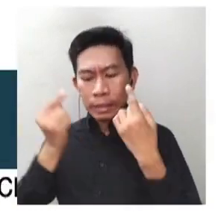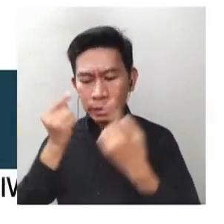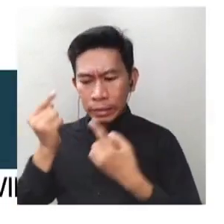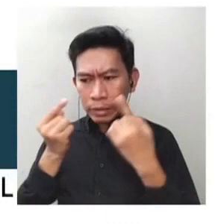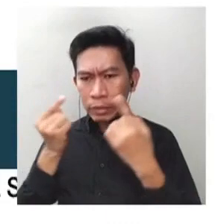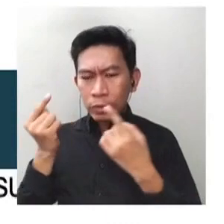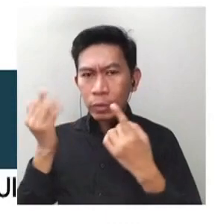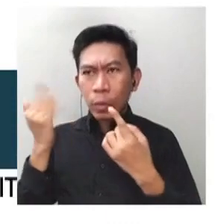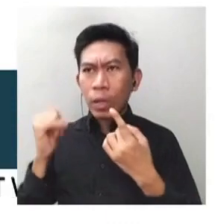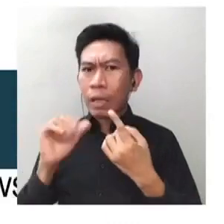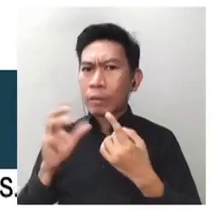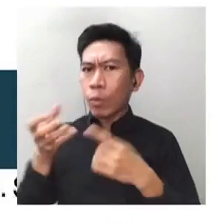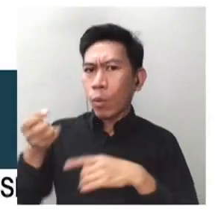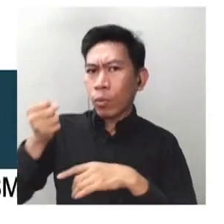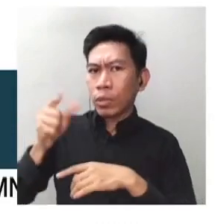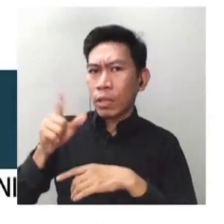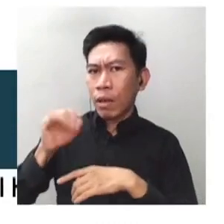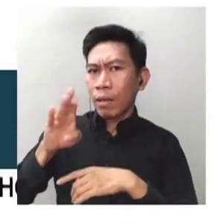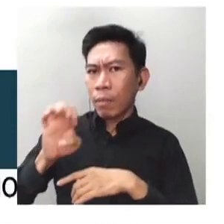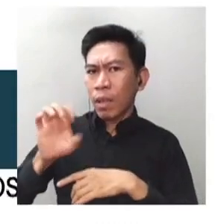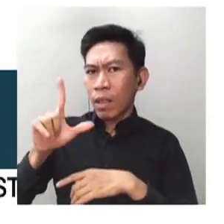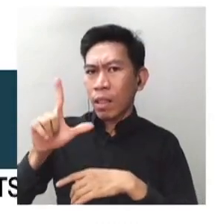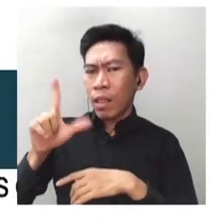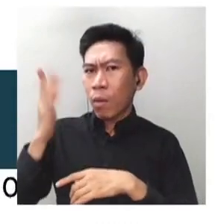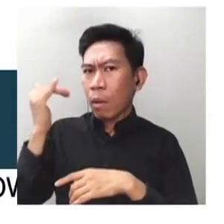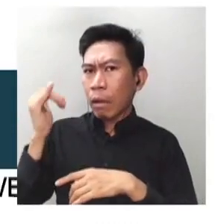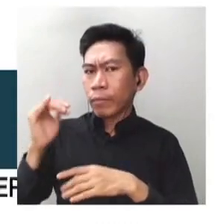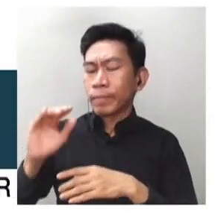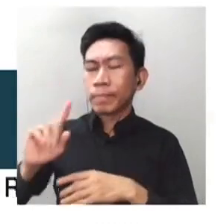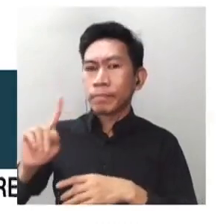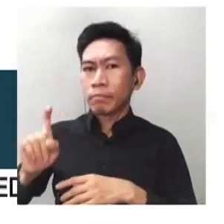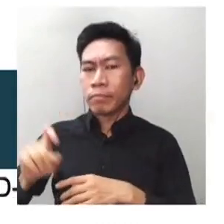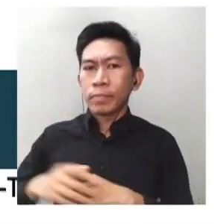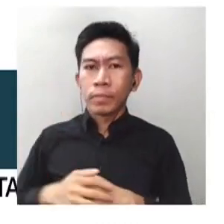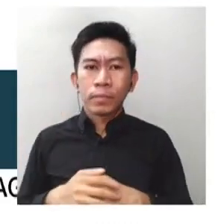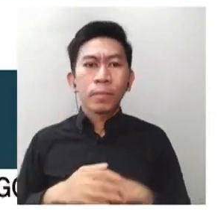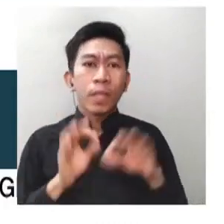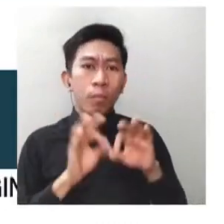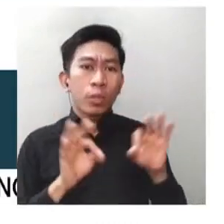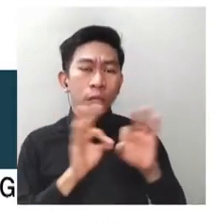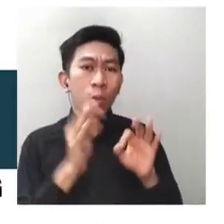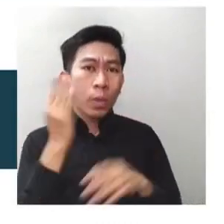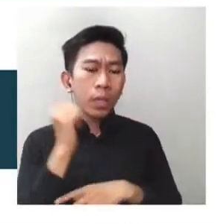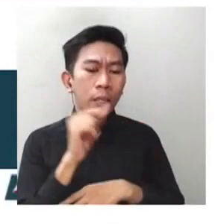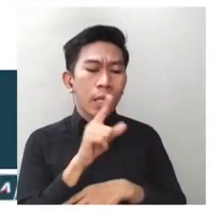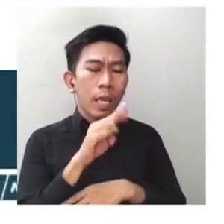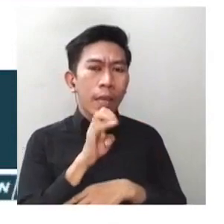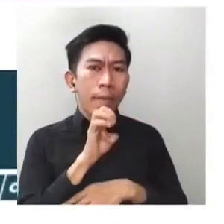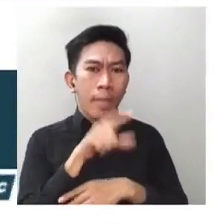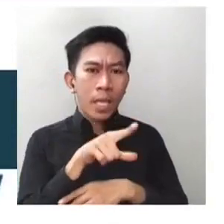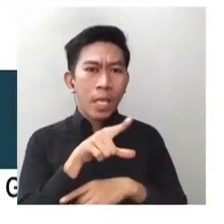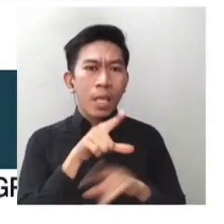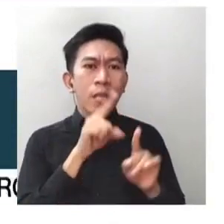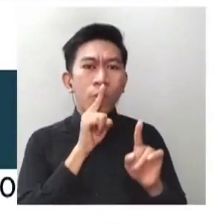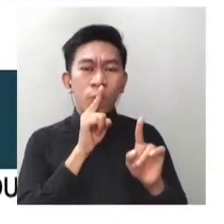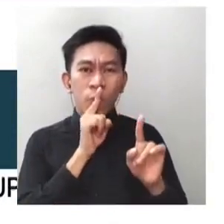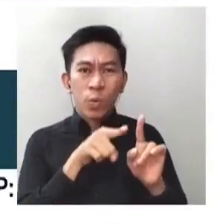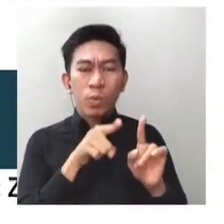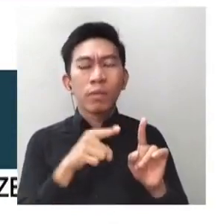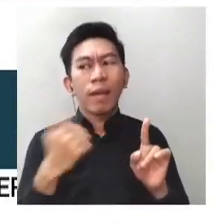important to Atom? That's important because libel law is used, weaponized against